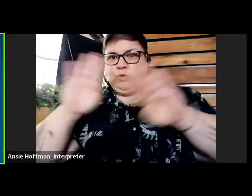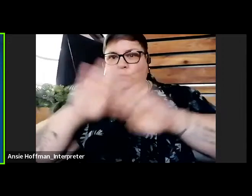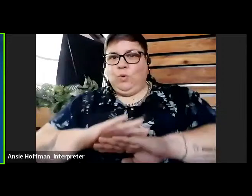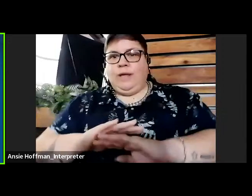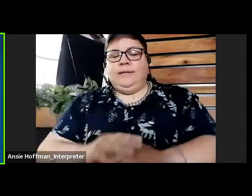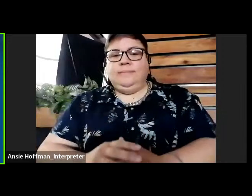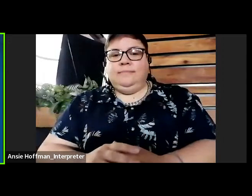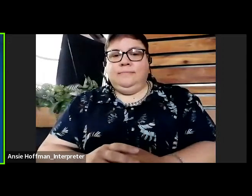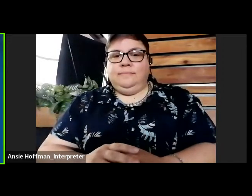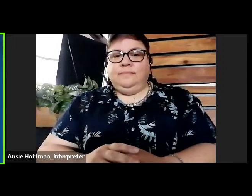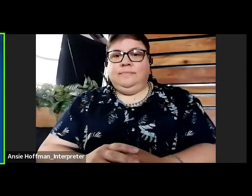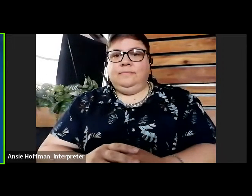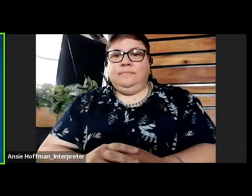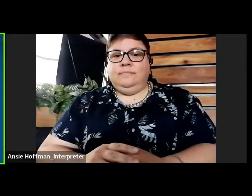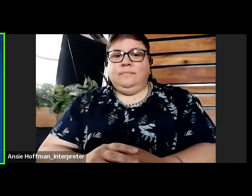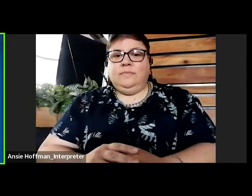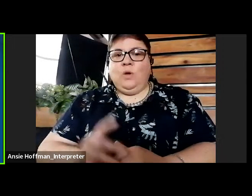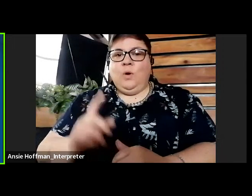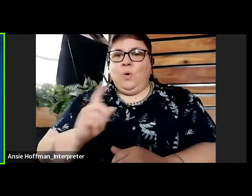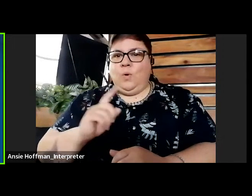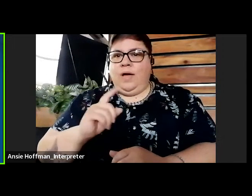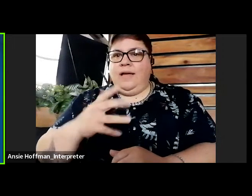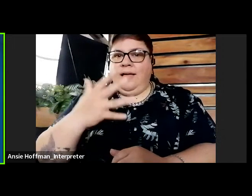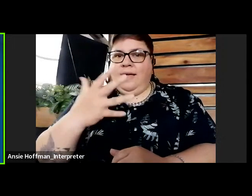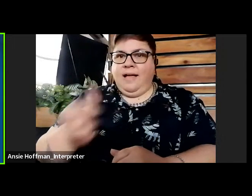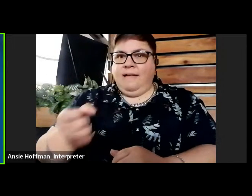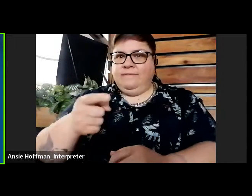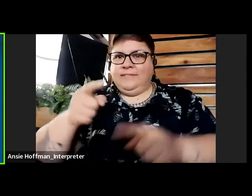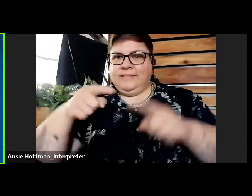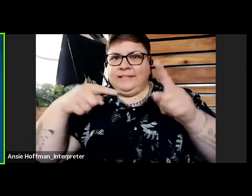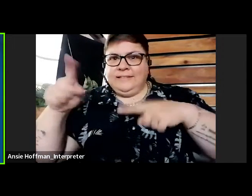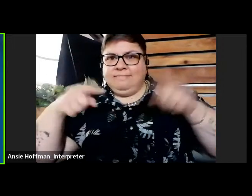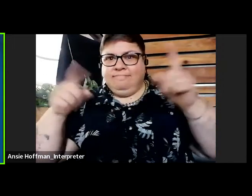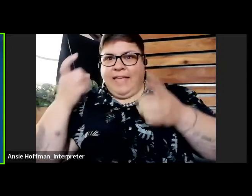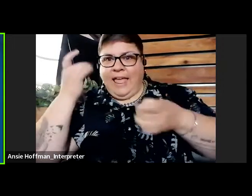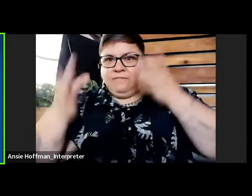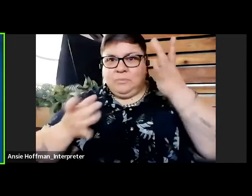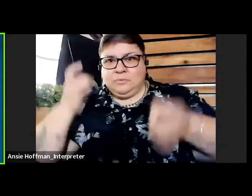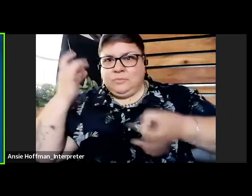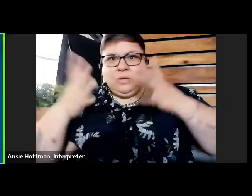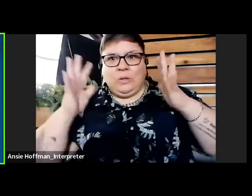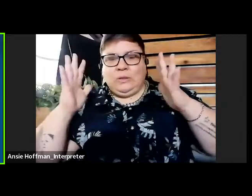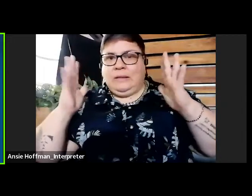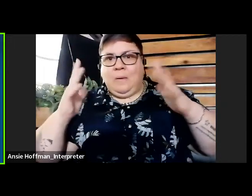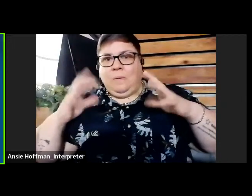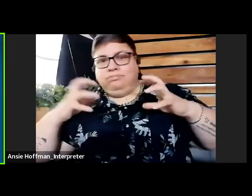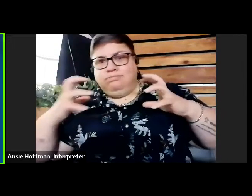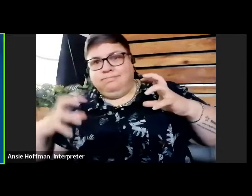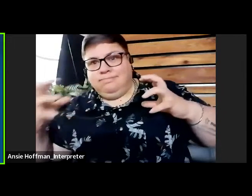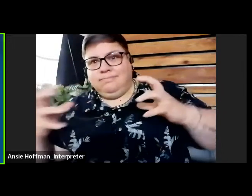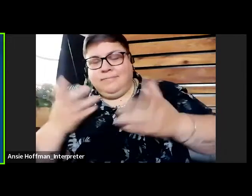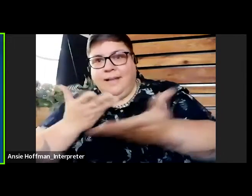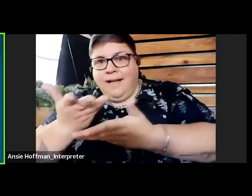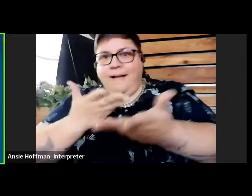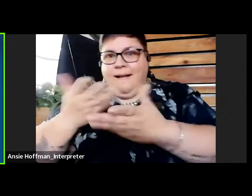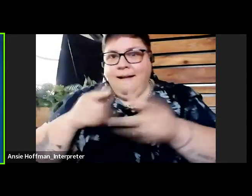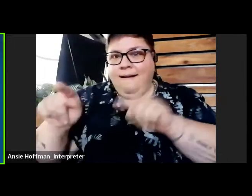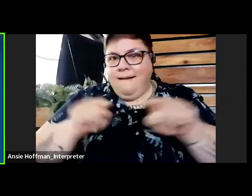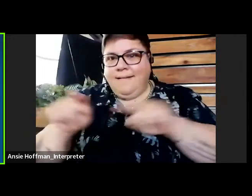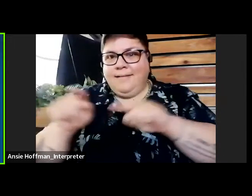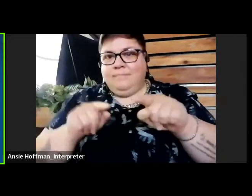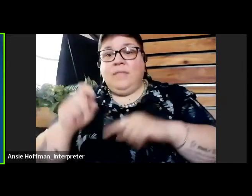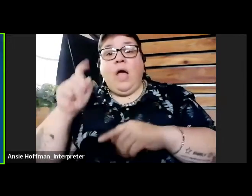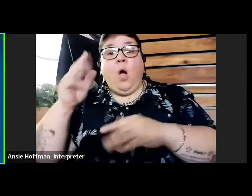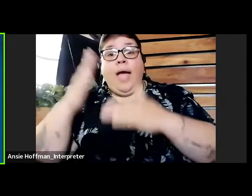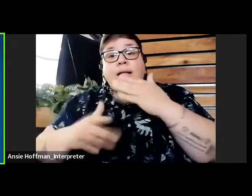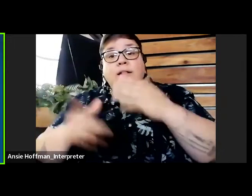the subject matter that we were dealing with, but we are so excited to have these sorts of interactions because, as we all say, at the end of the day, we